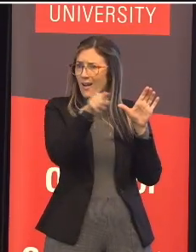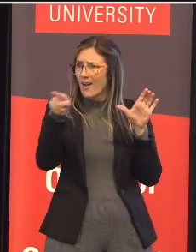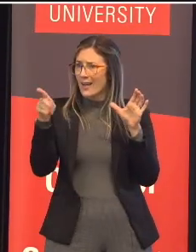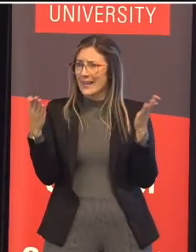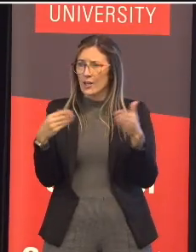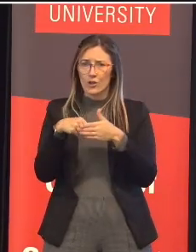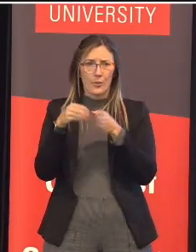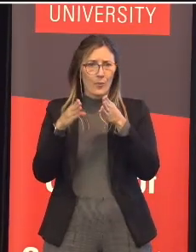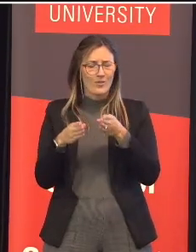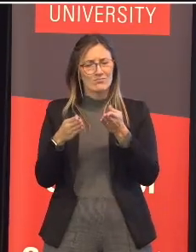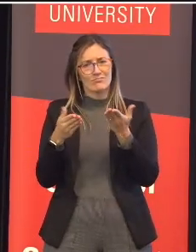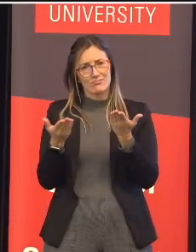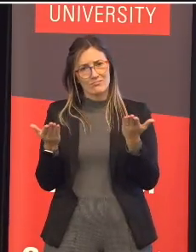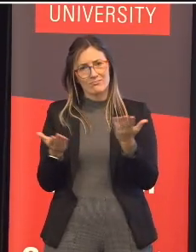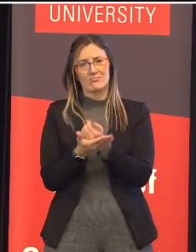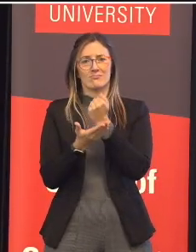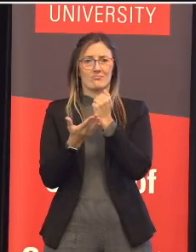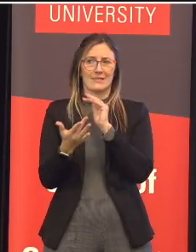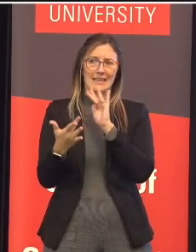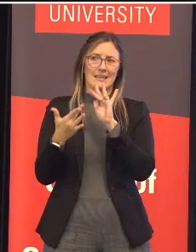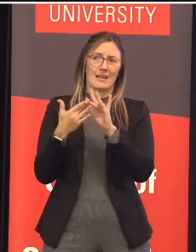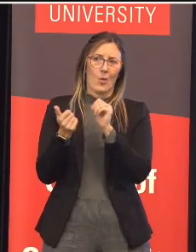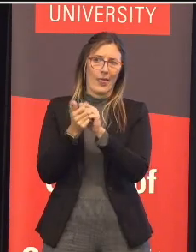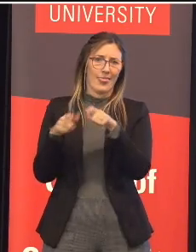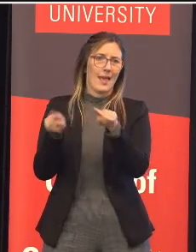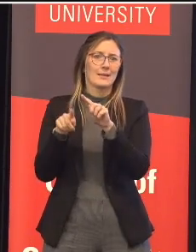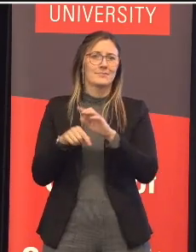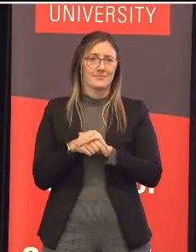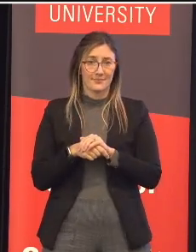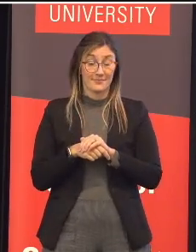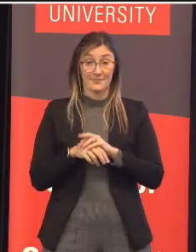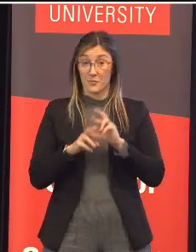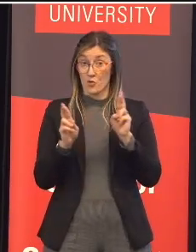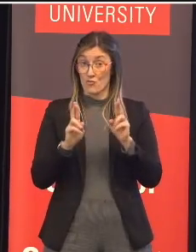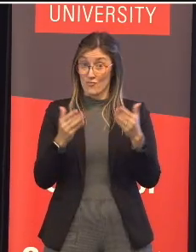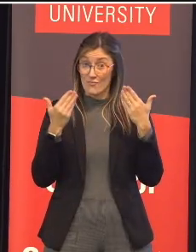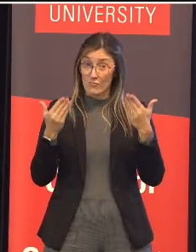campus. So let's depart,